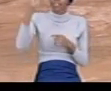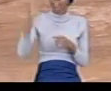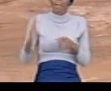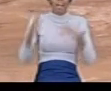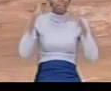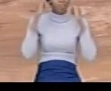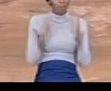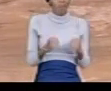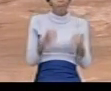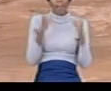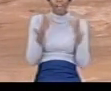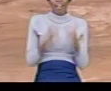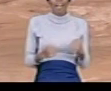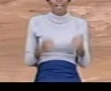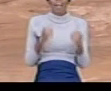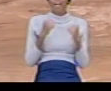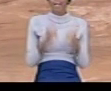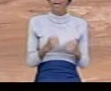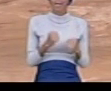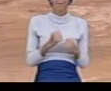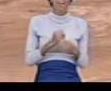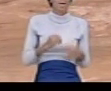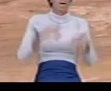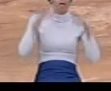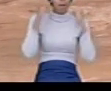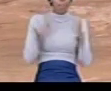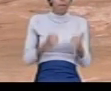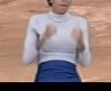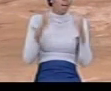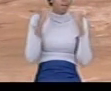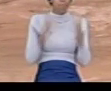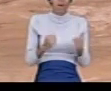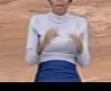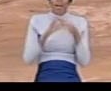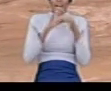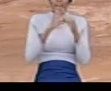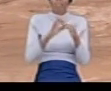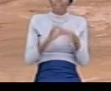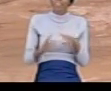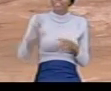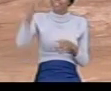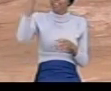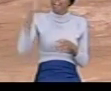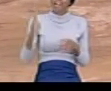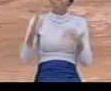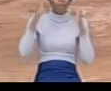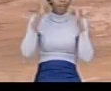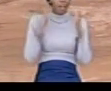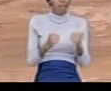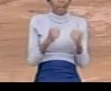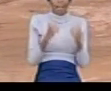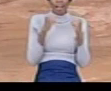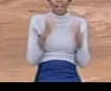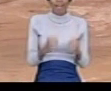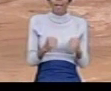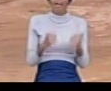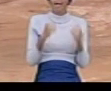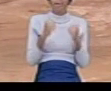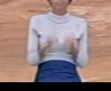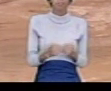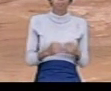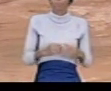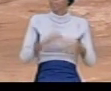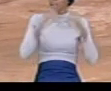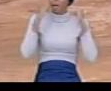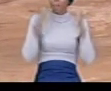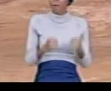belongs to God, power, power belongs to God, power, power belongs to God, power, power